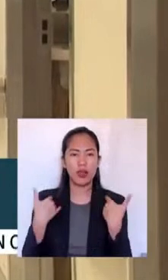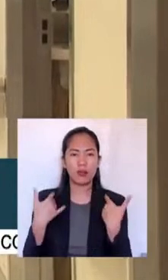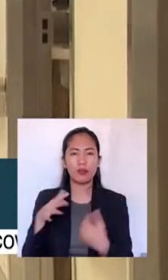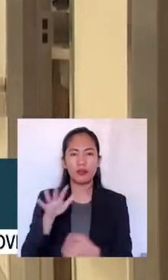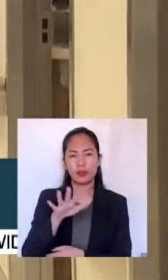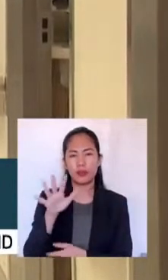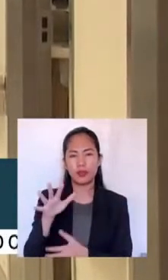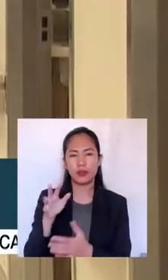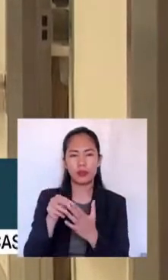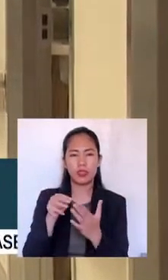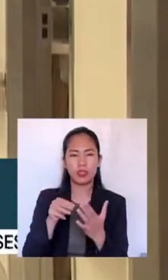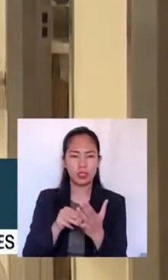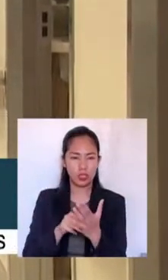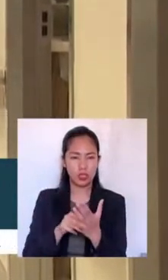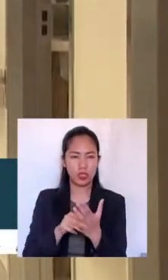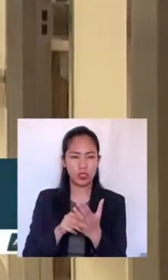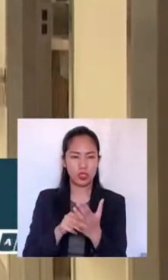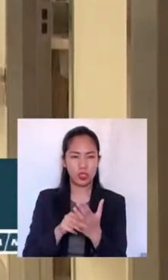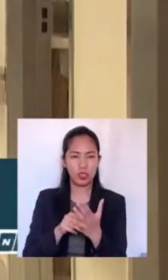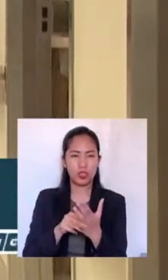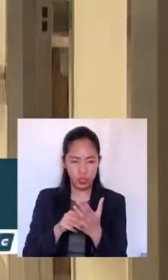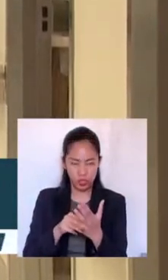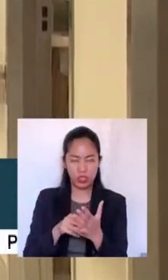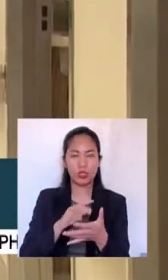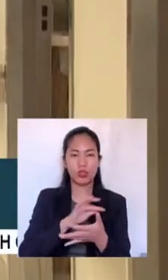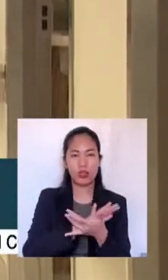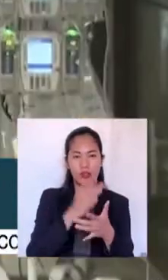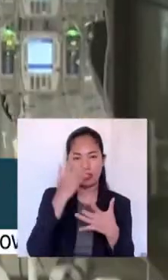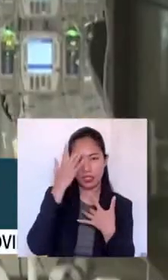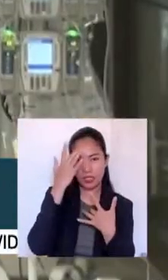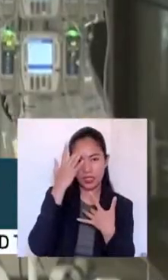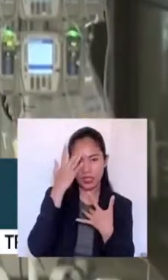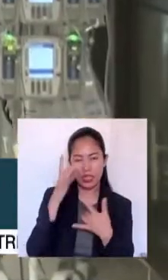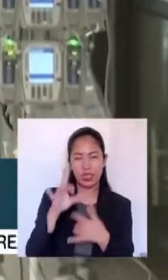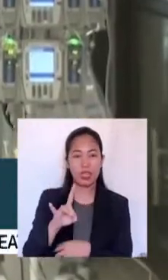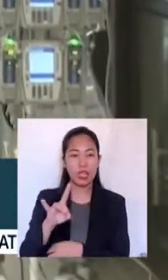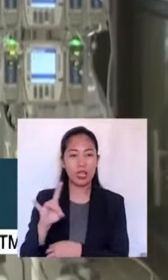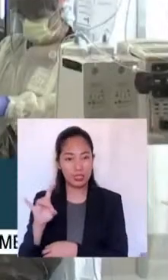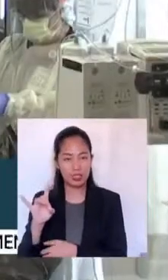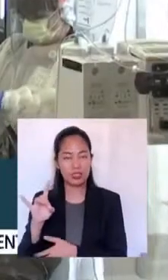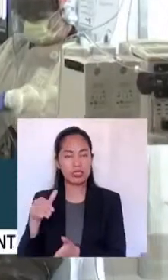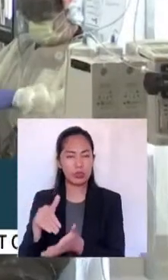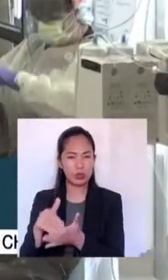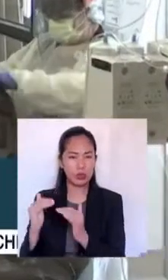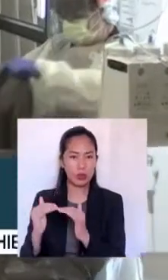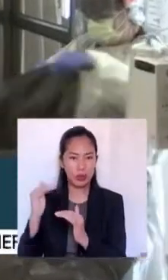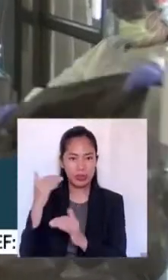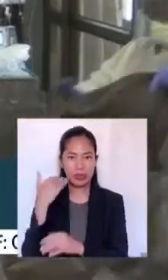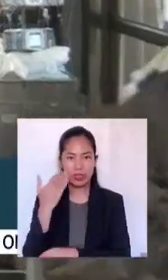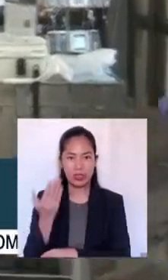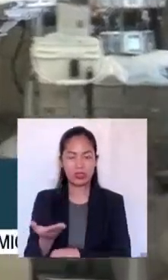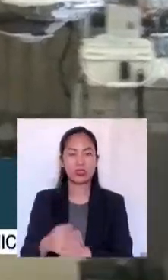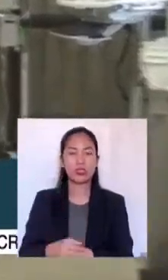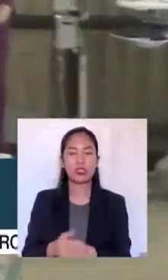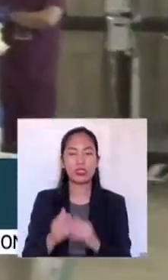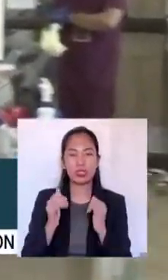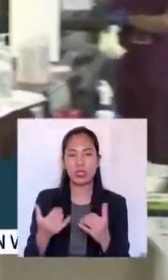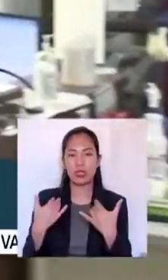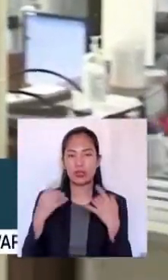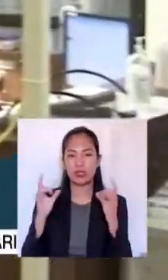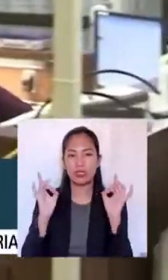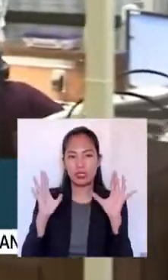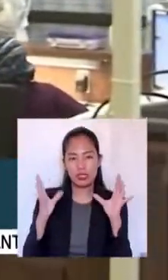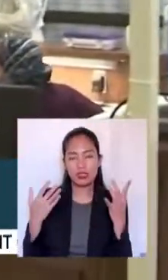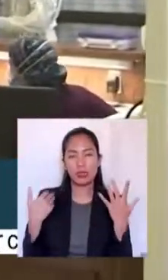and 826,000 deaths. America's top infectious disease expert says there is still a danger of a surge in